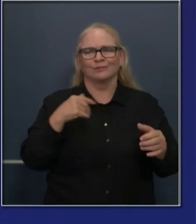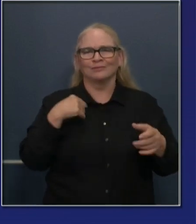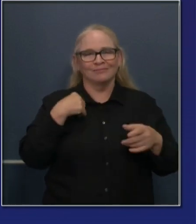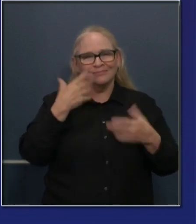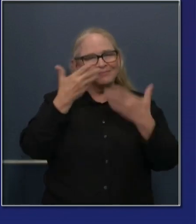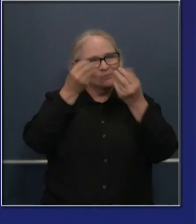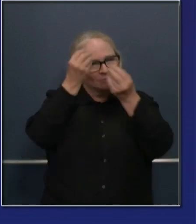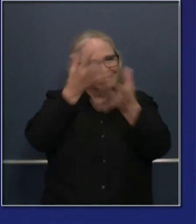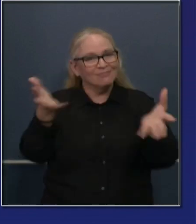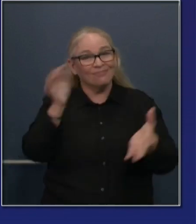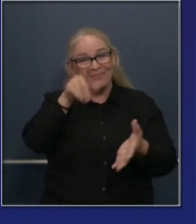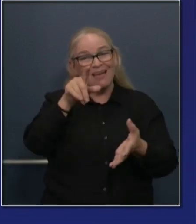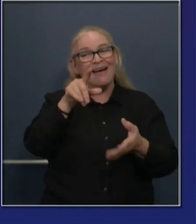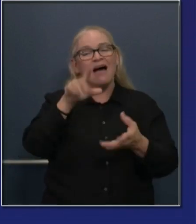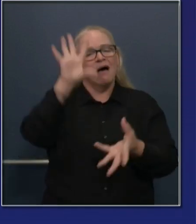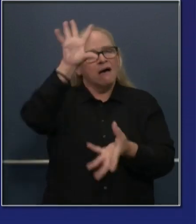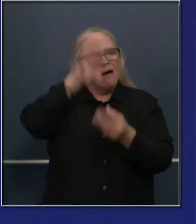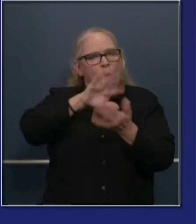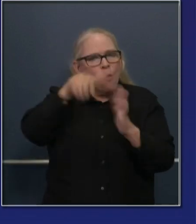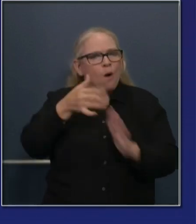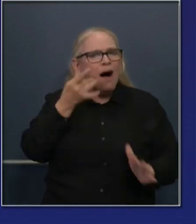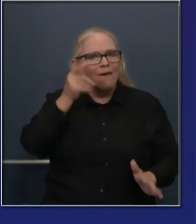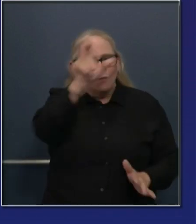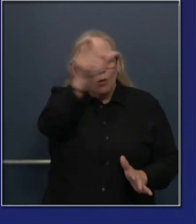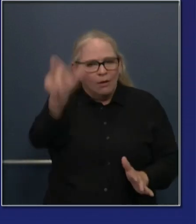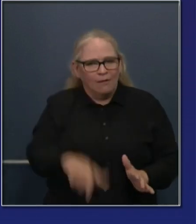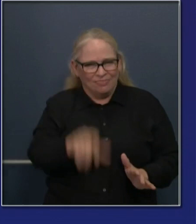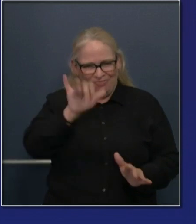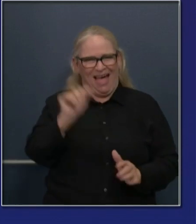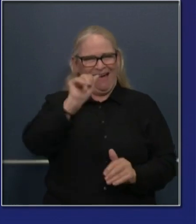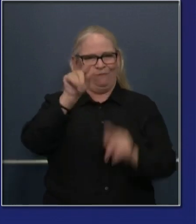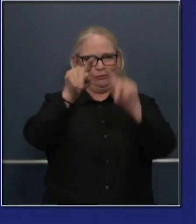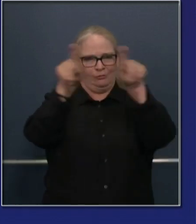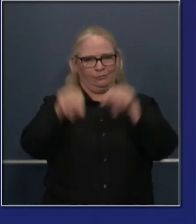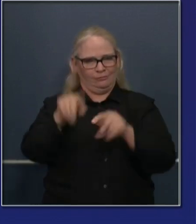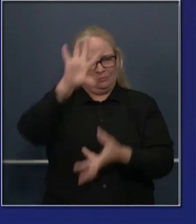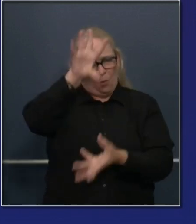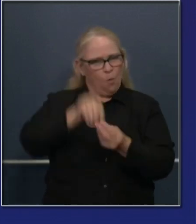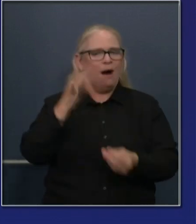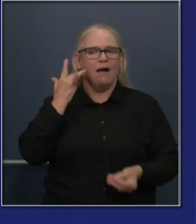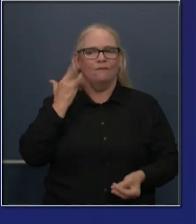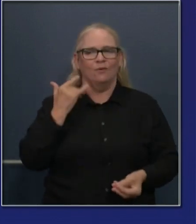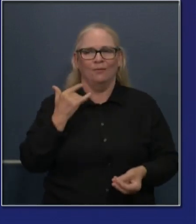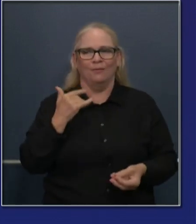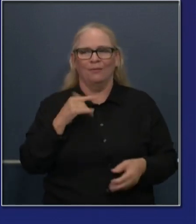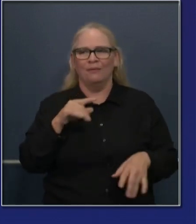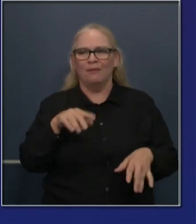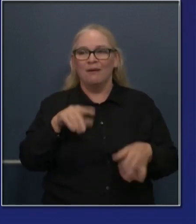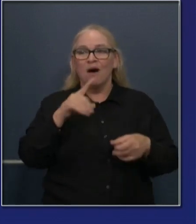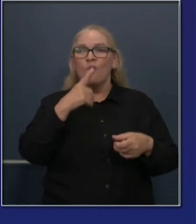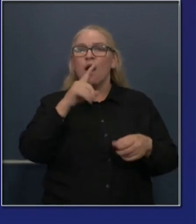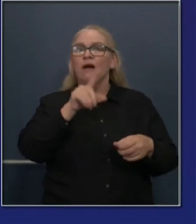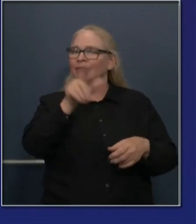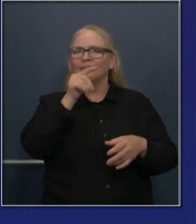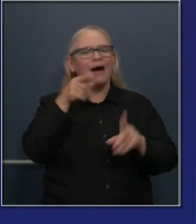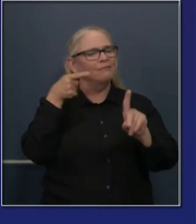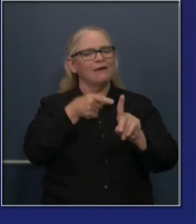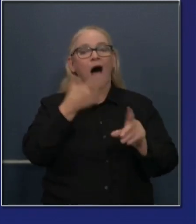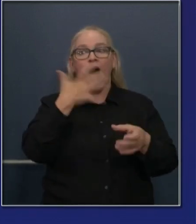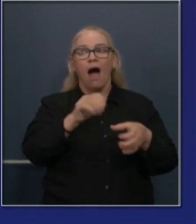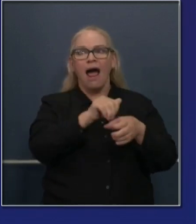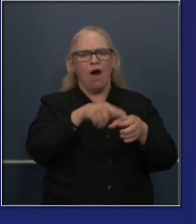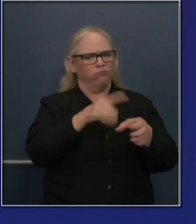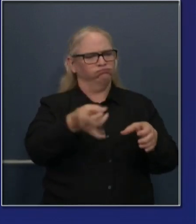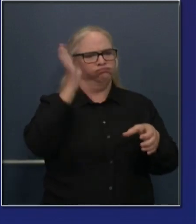data. And as you hear me say often, none of us live in the aggregate. We live somewhere in the state of California with different criteria,